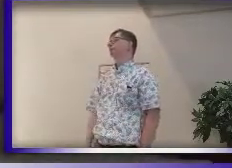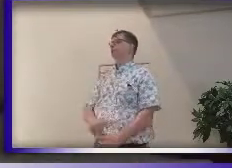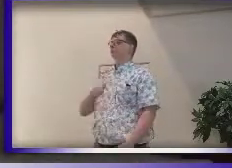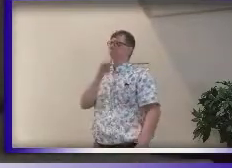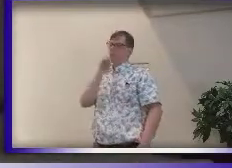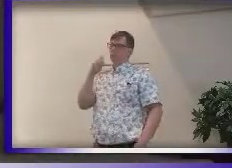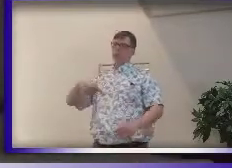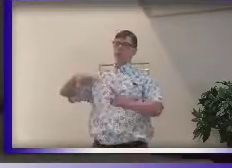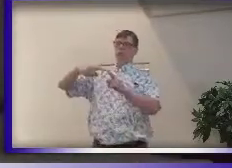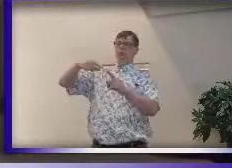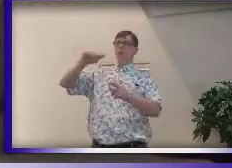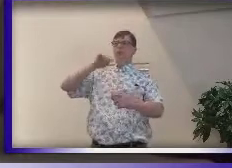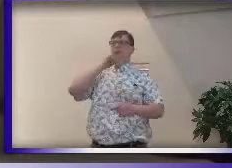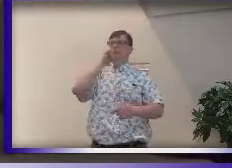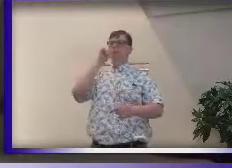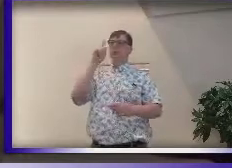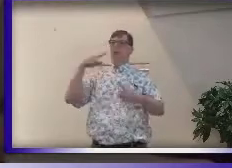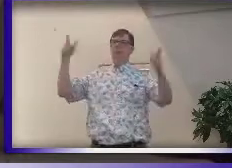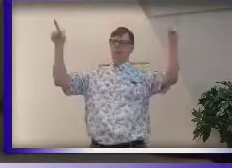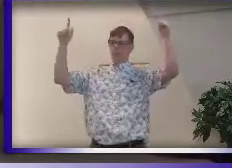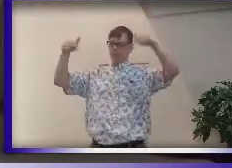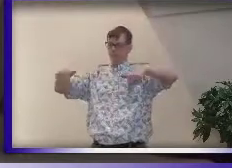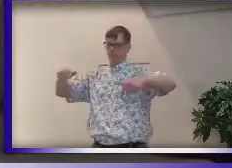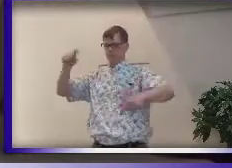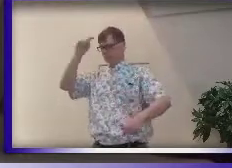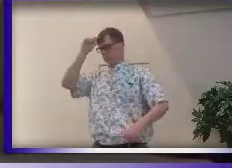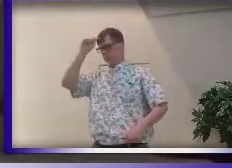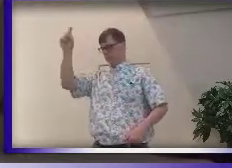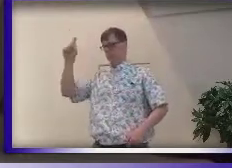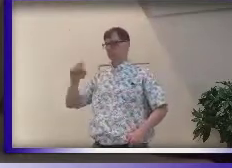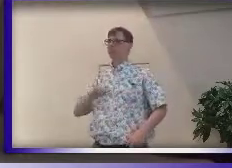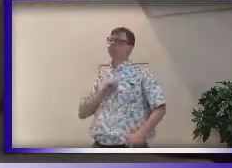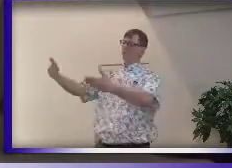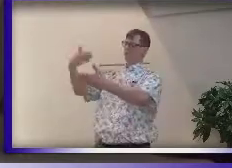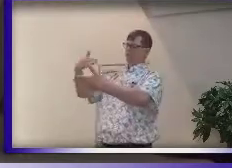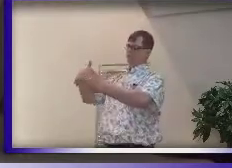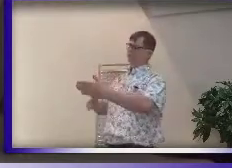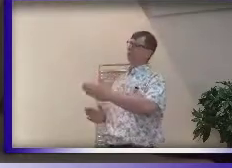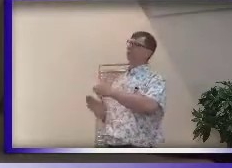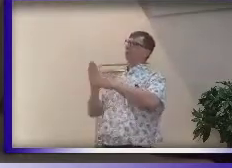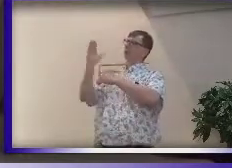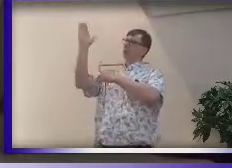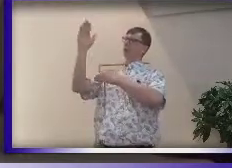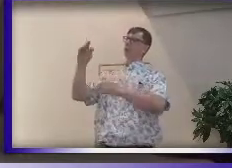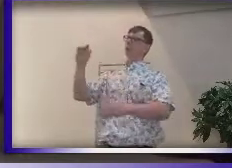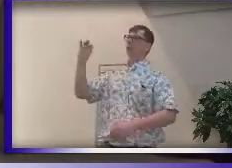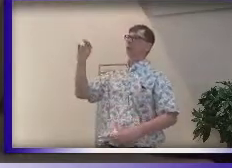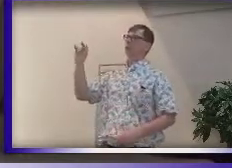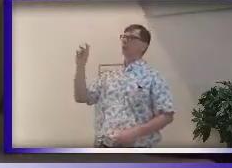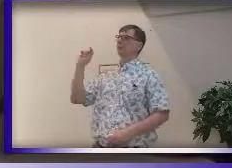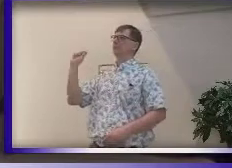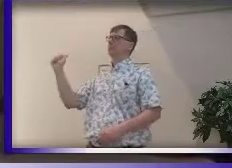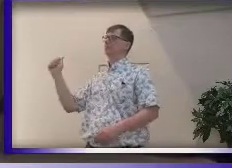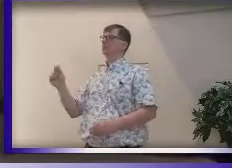is that I had gone about a year without any physical touch to anyone,